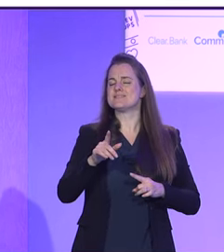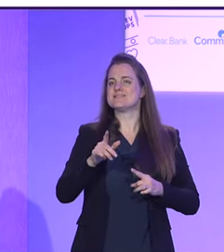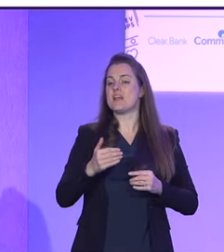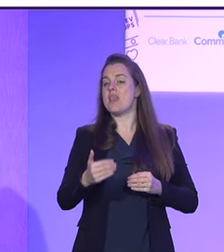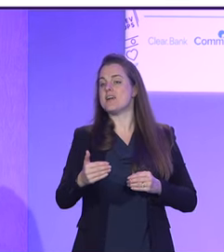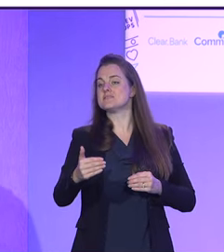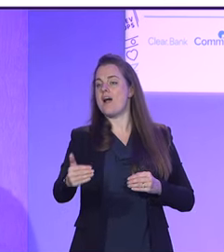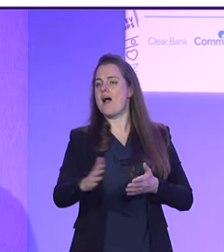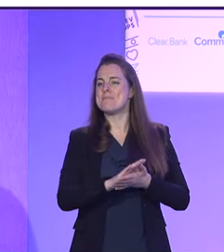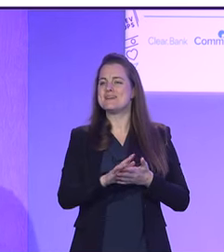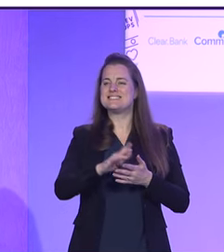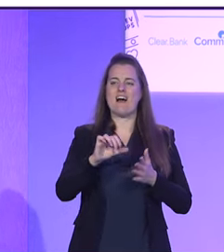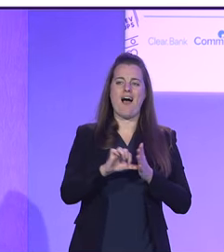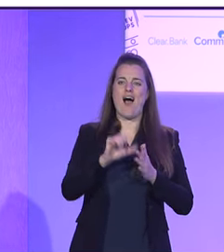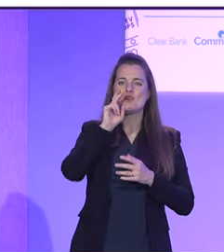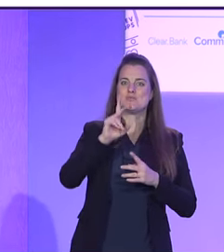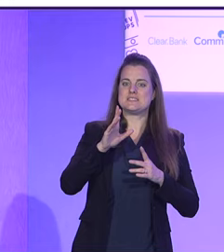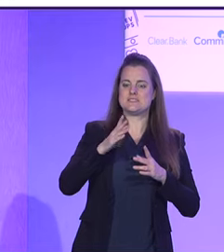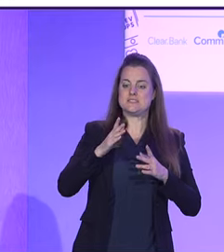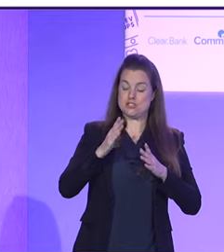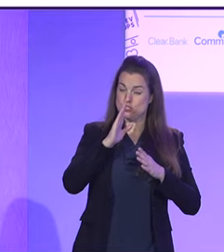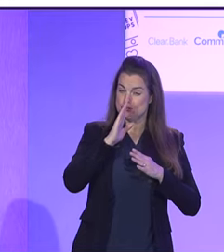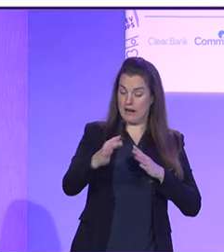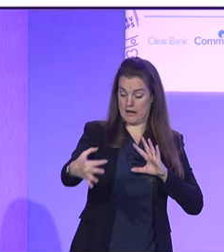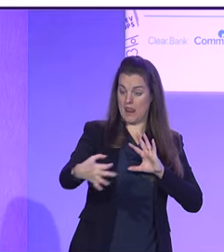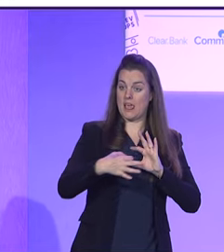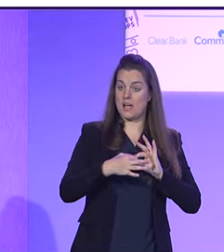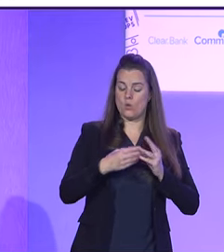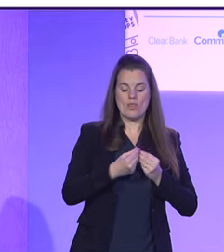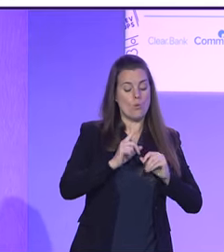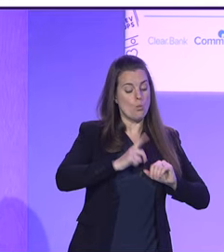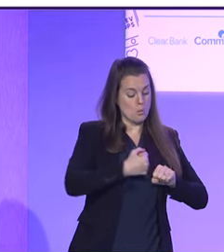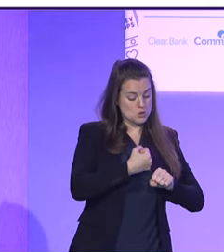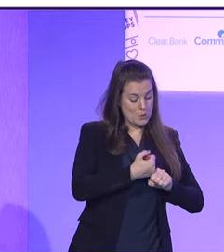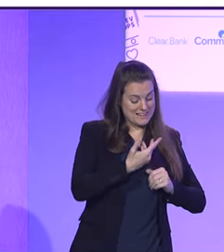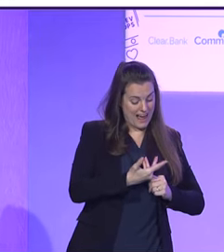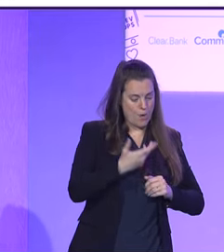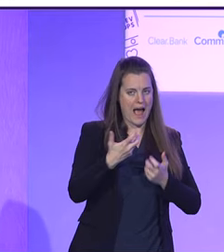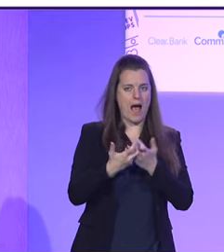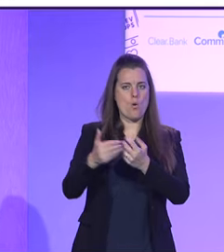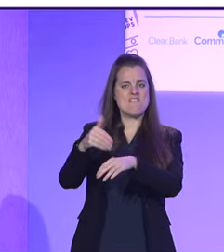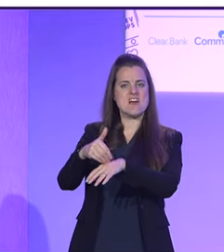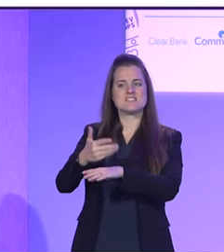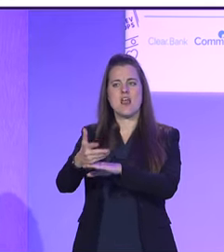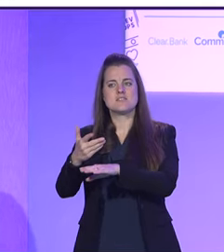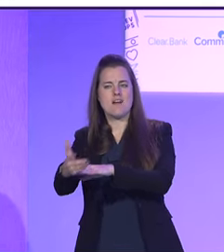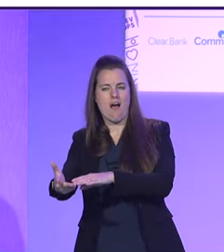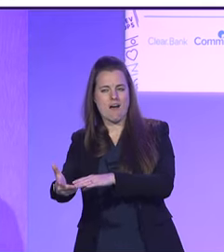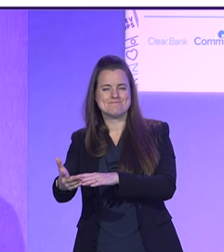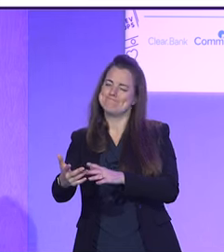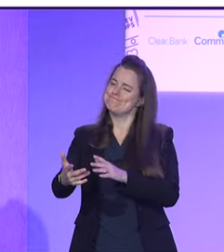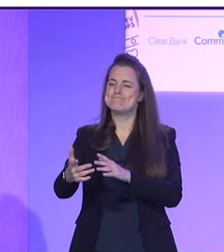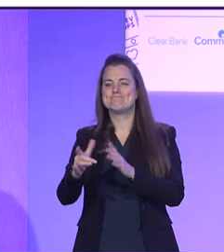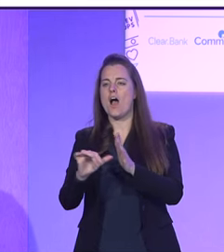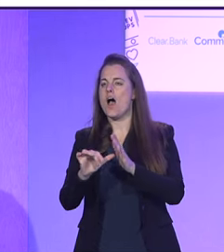connection between what we're doing and the consequences of it. So if we're looking at this loop here, it will balance each other out because